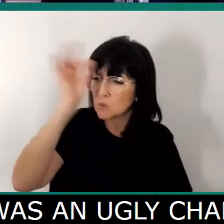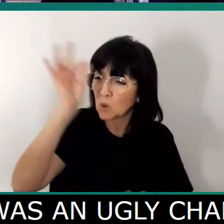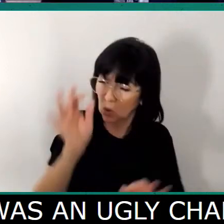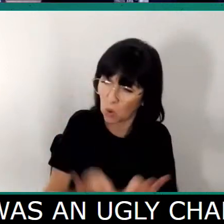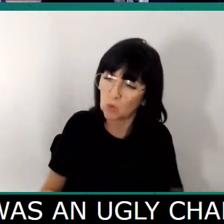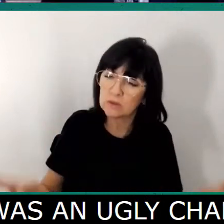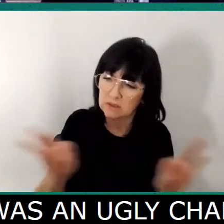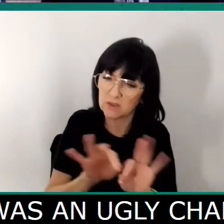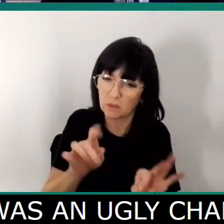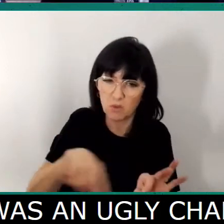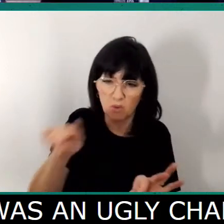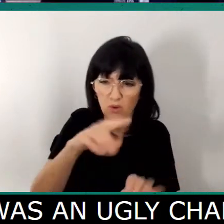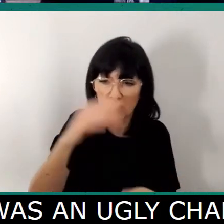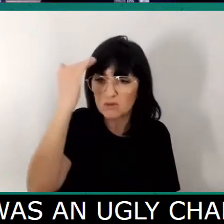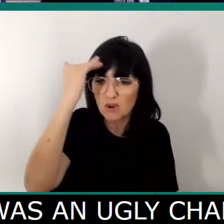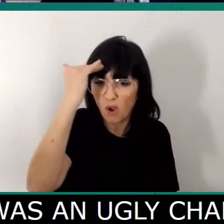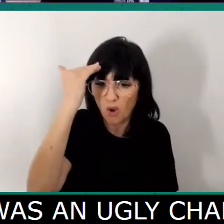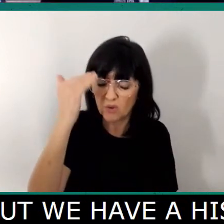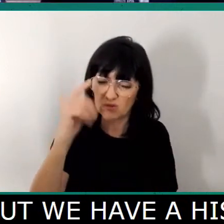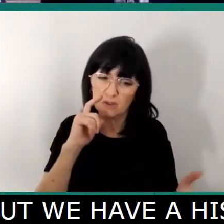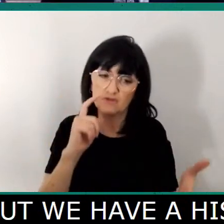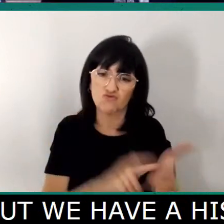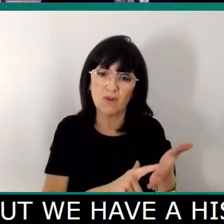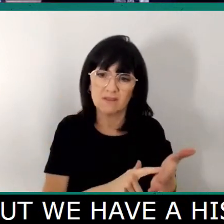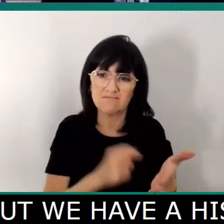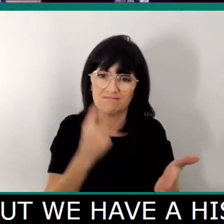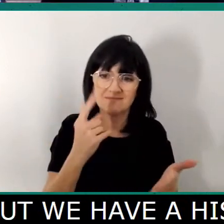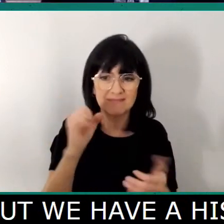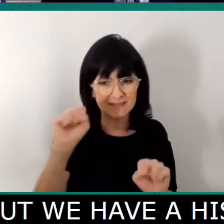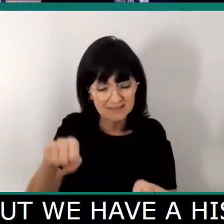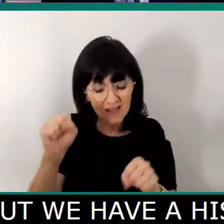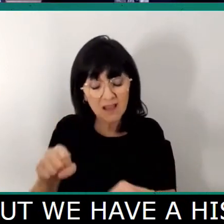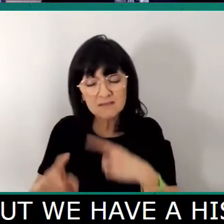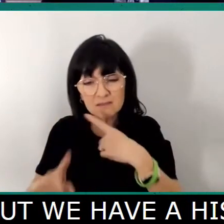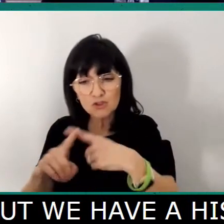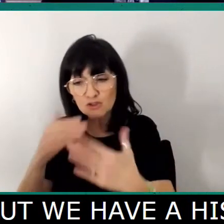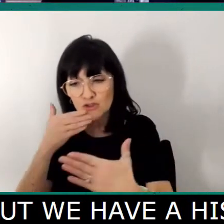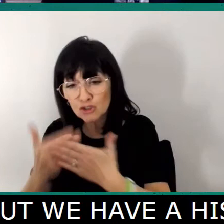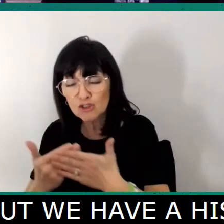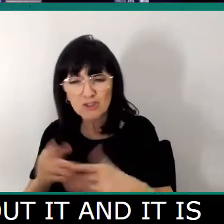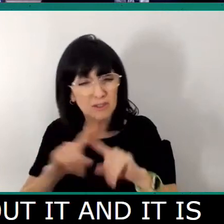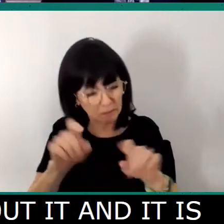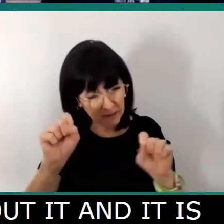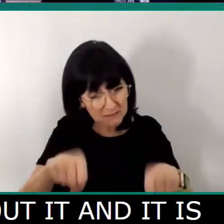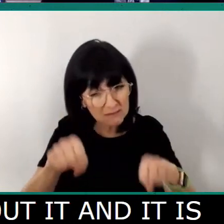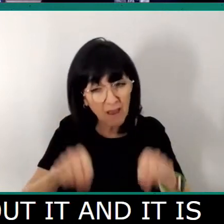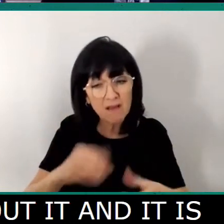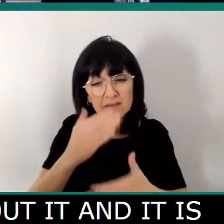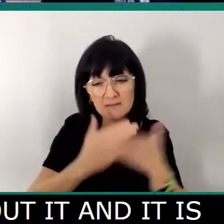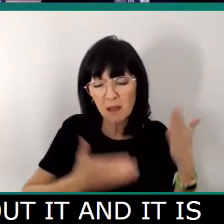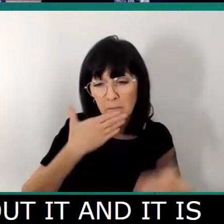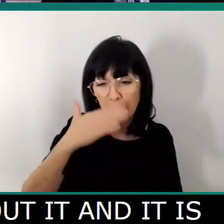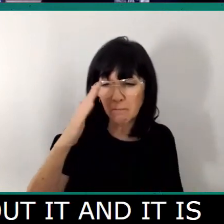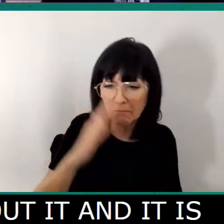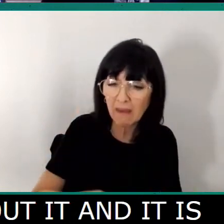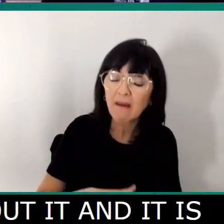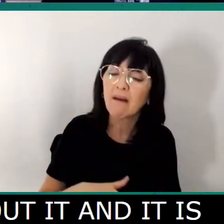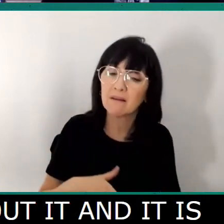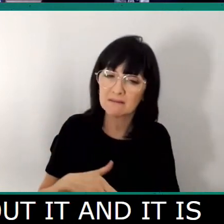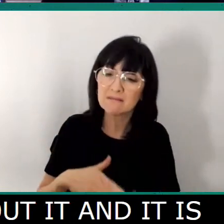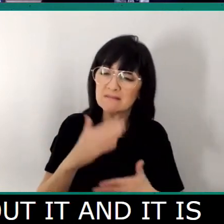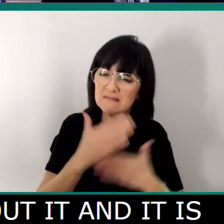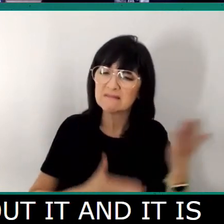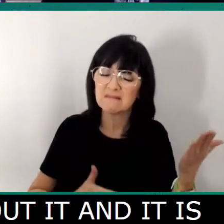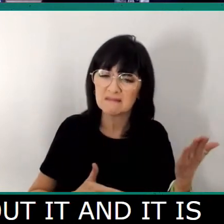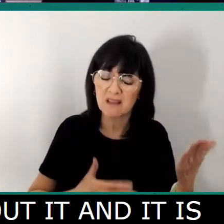all know the good, the bad, and the ugly. And that's why I think these discussions are certainly helpful for me, and they're aimed to